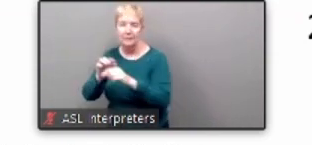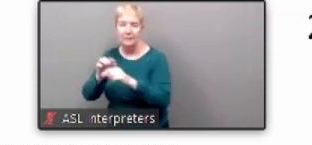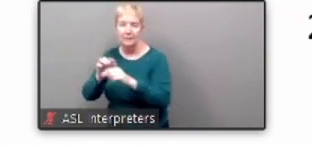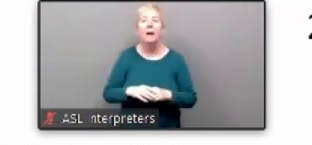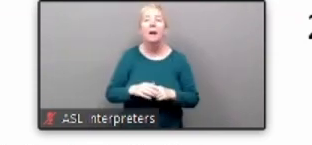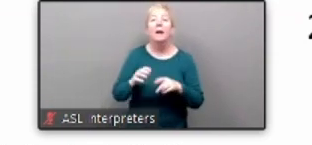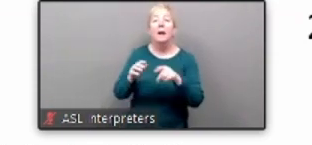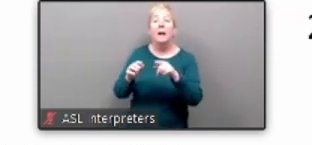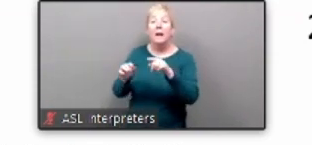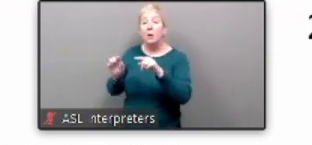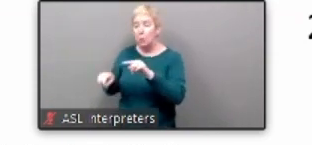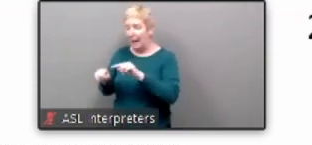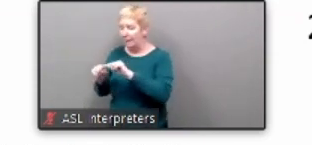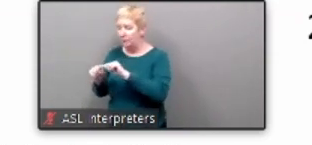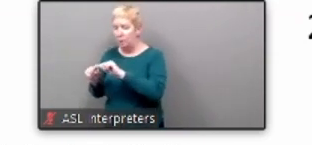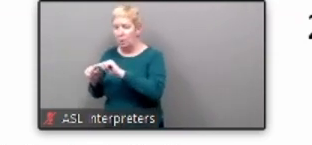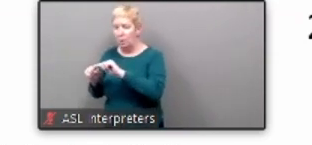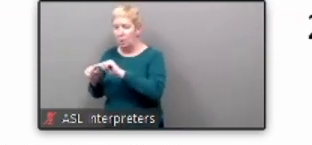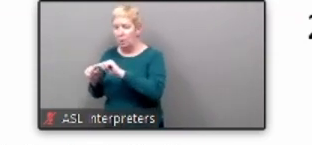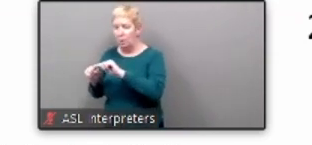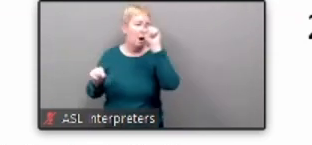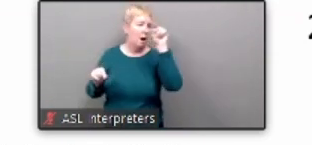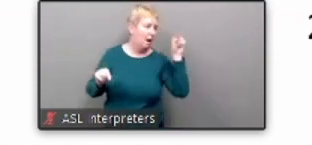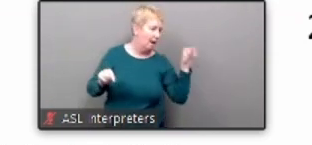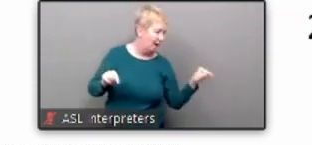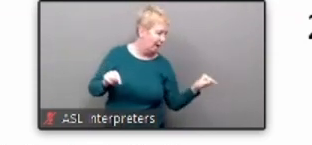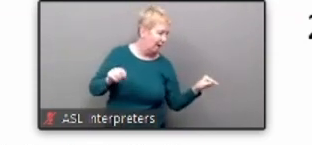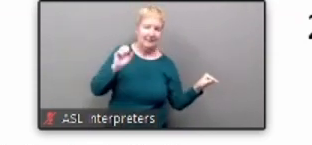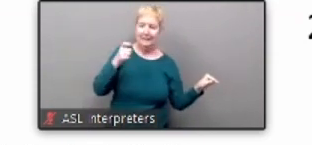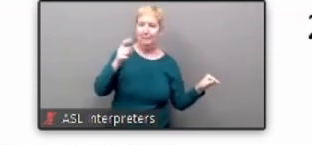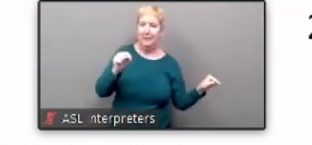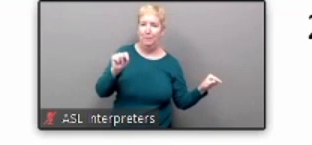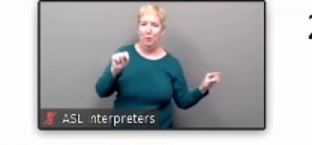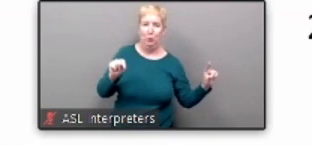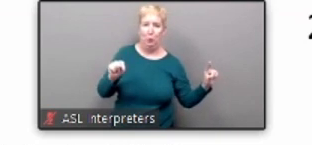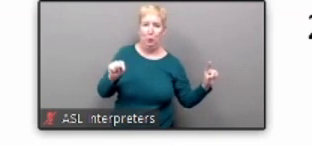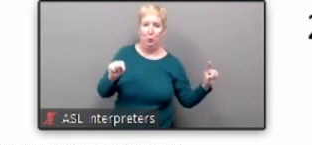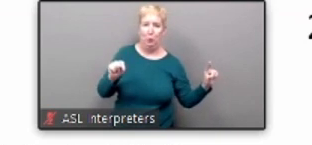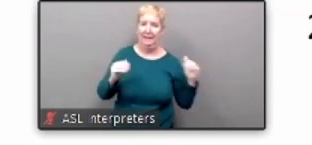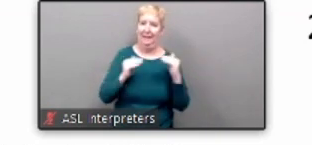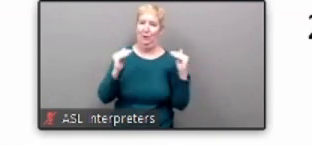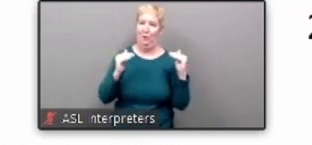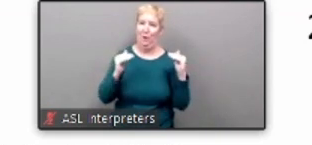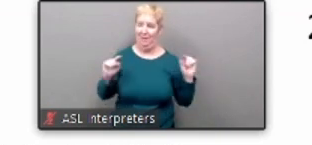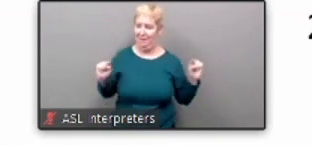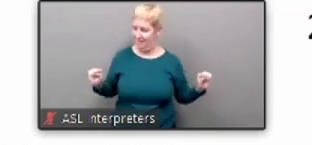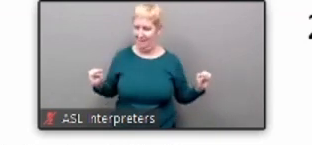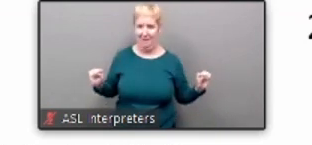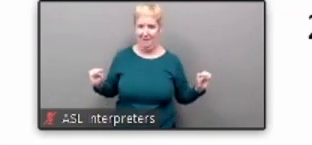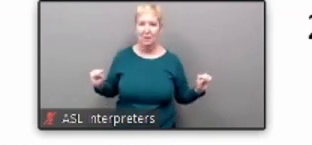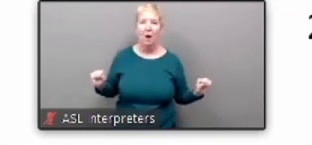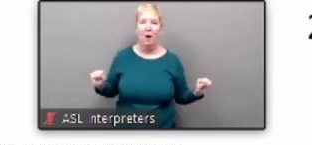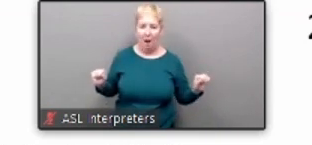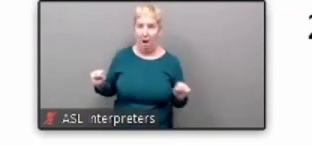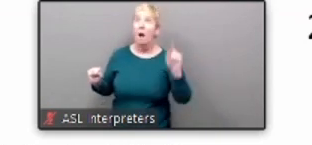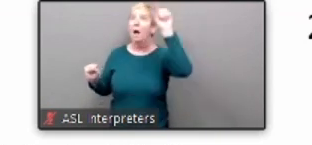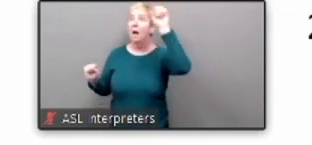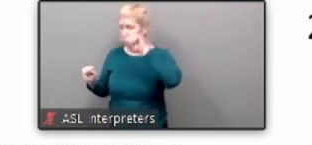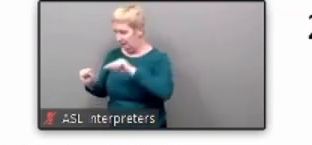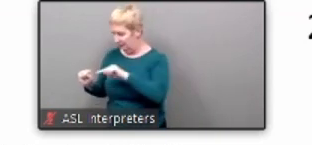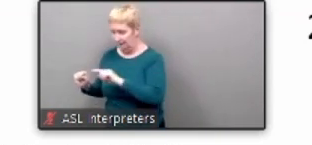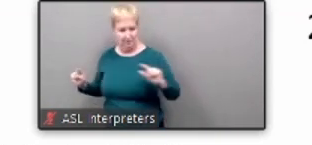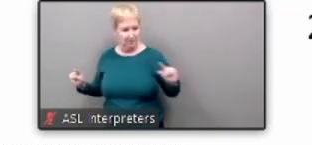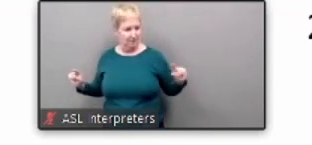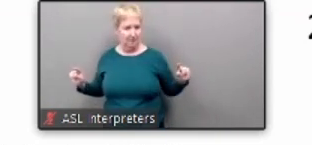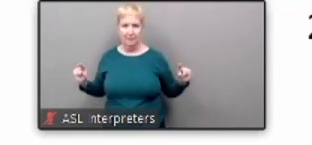way back to September 20th to find a data point that low. And it's nice to see this downward trend and some of the news